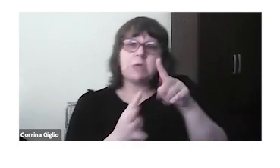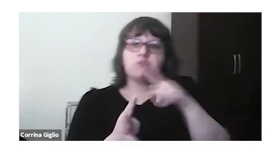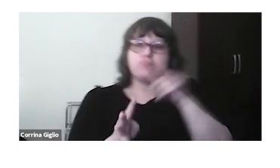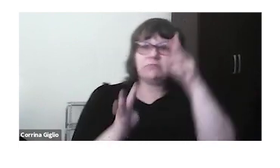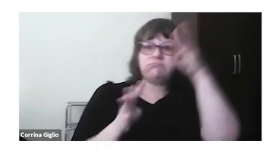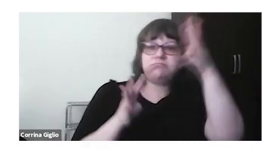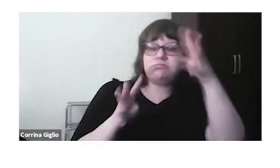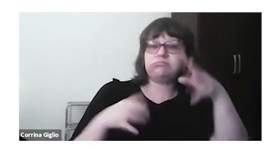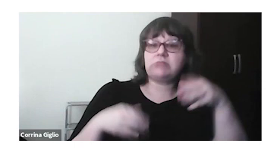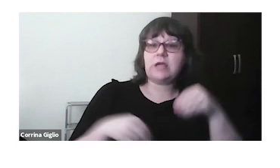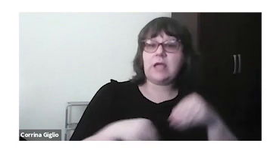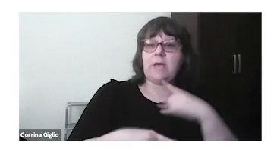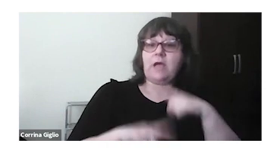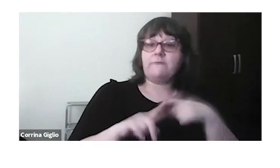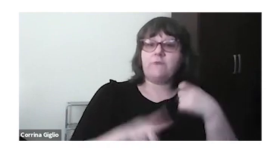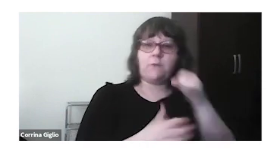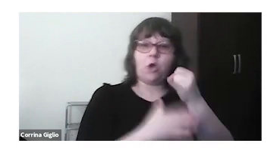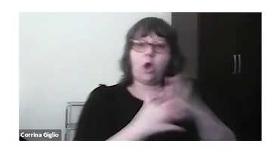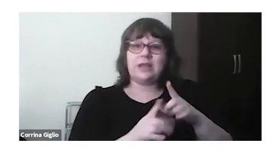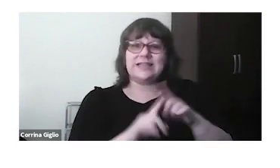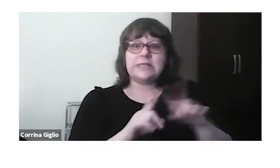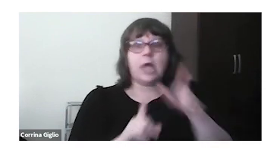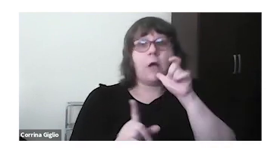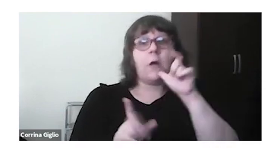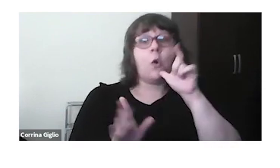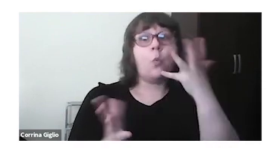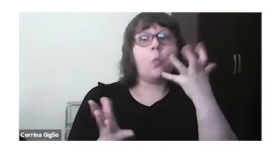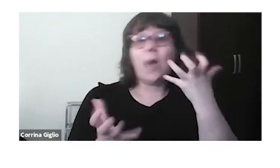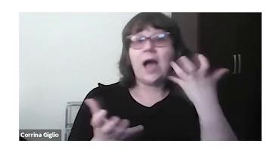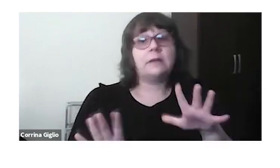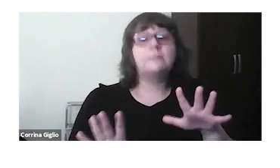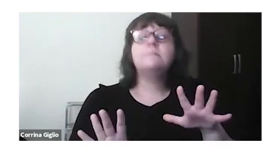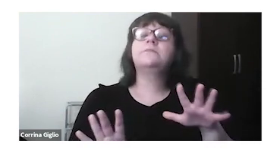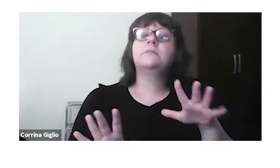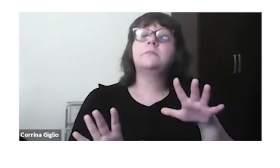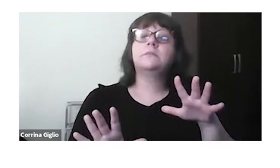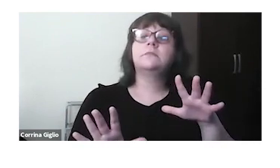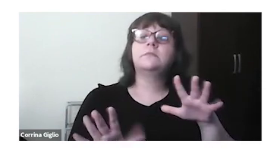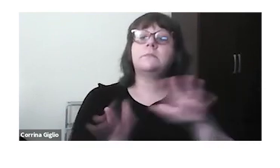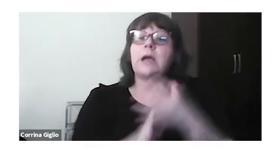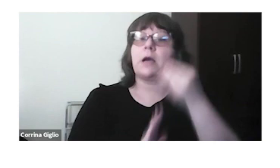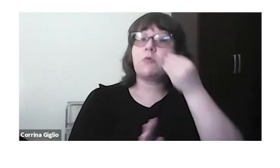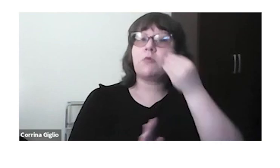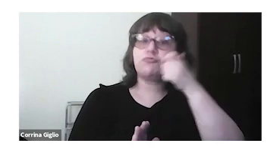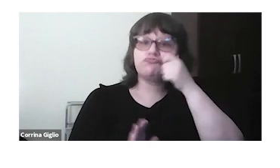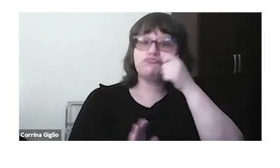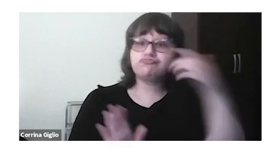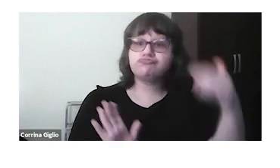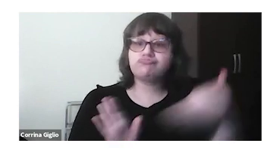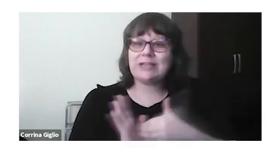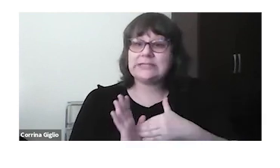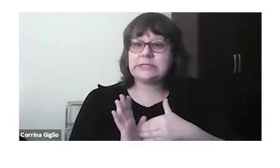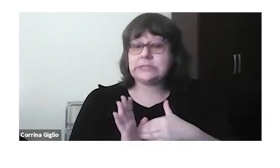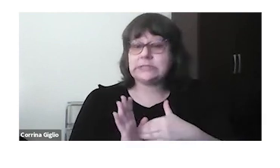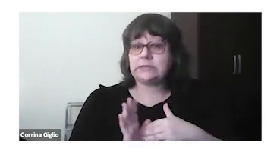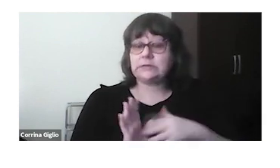to be racist, etc. And because of the backlash, they had to pull it from stores. And we'll be talking about later